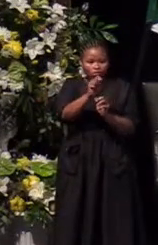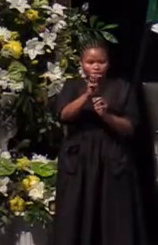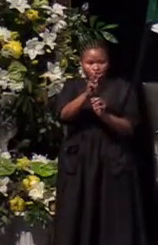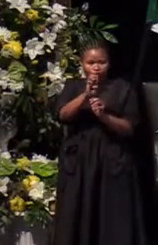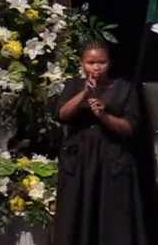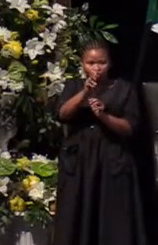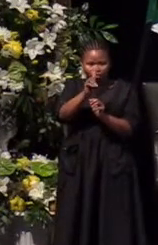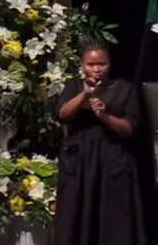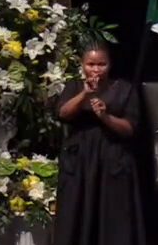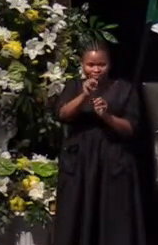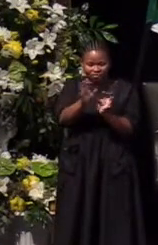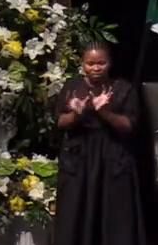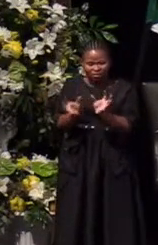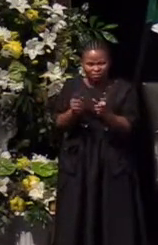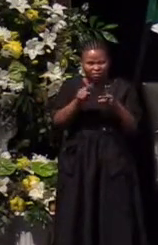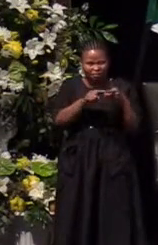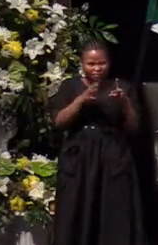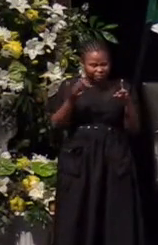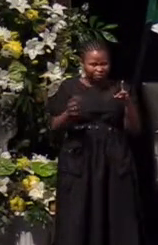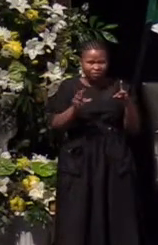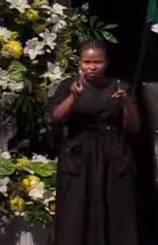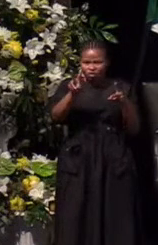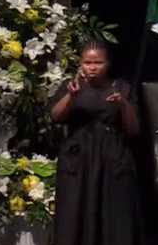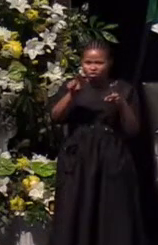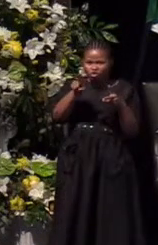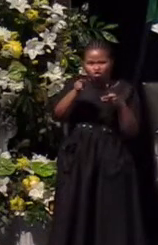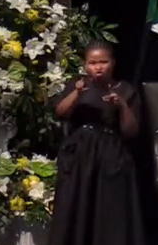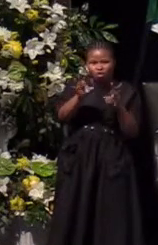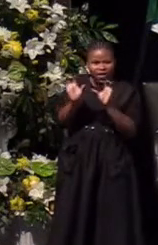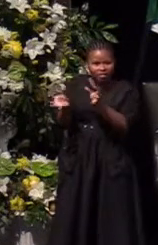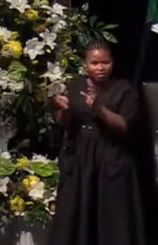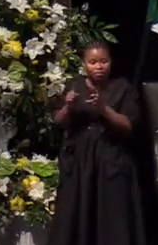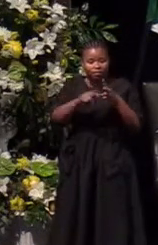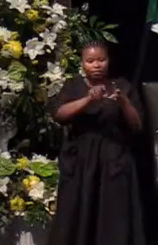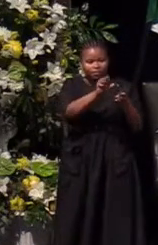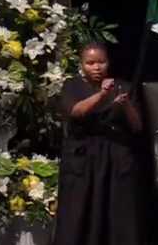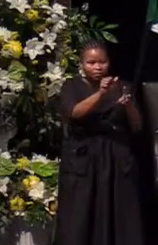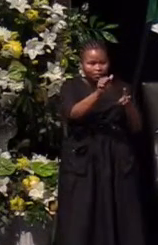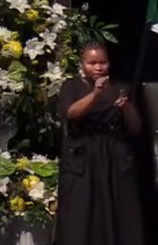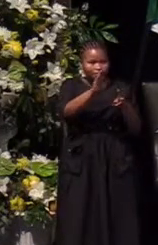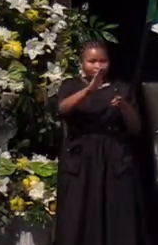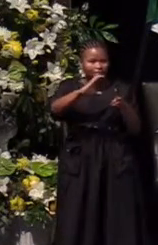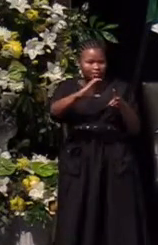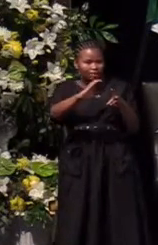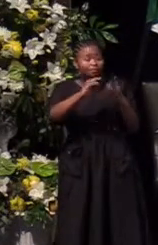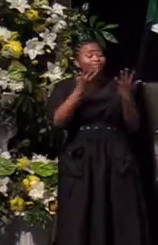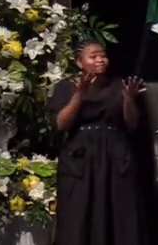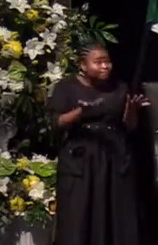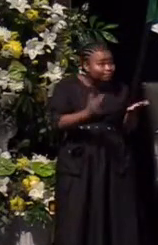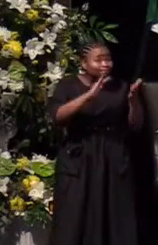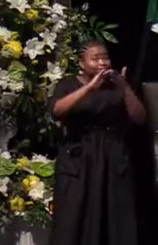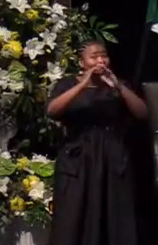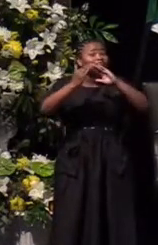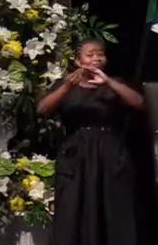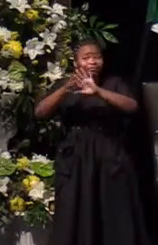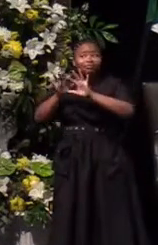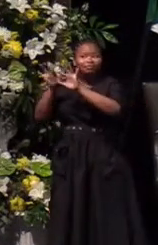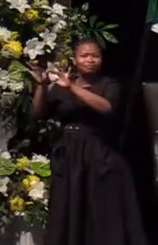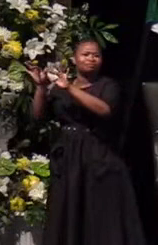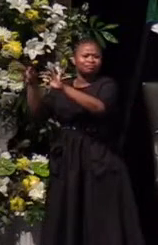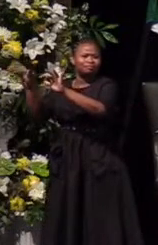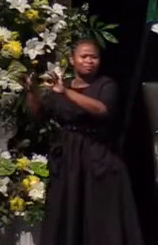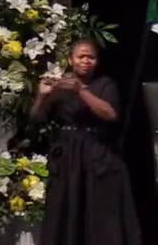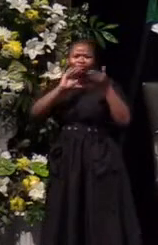saw um not UFM and there's sabc microphone but communities where the people